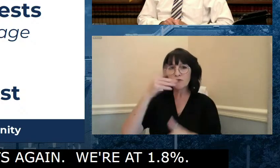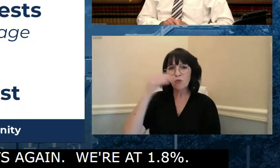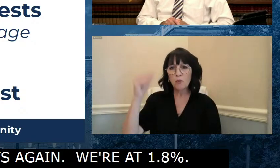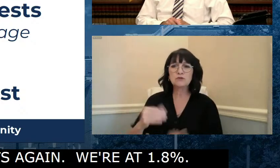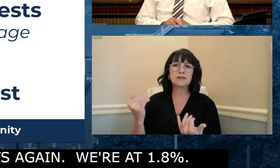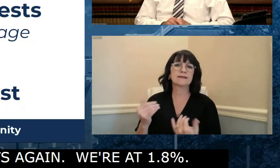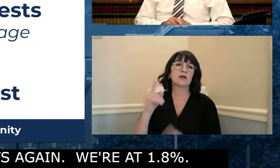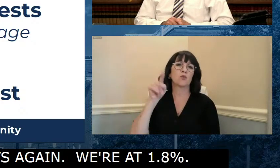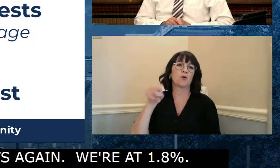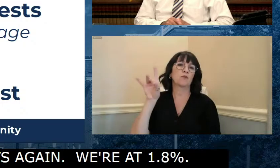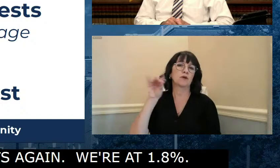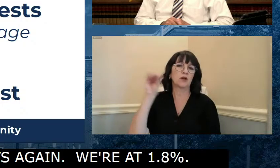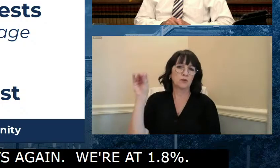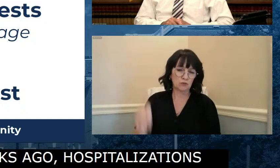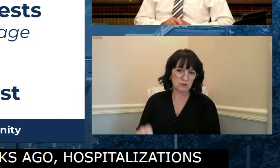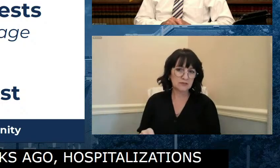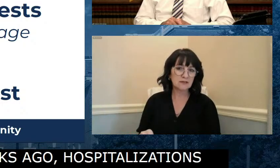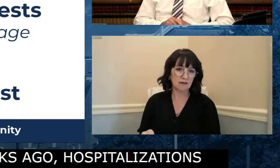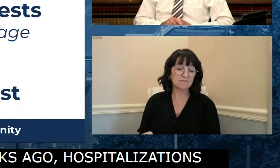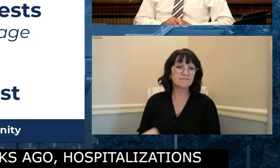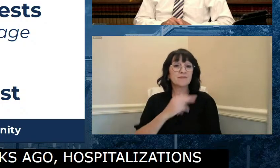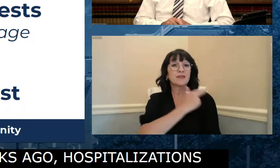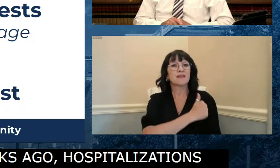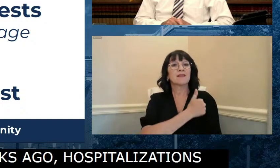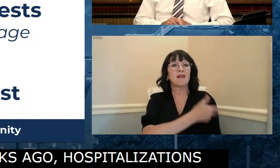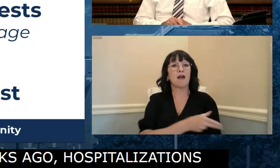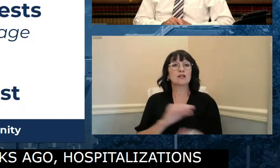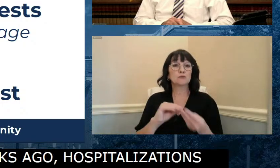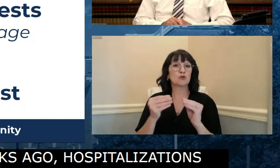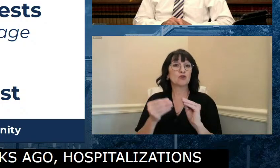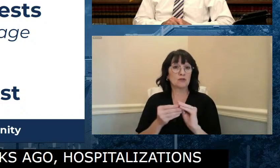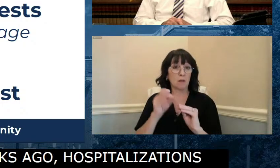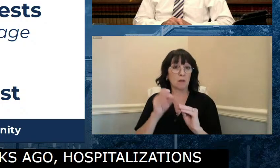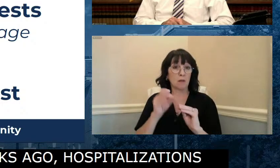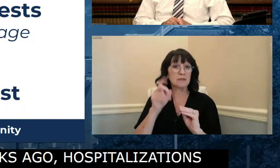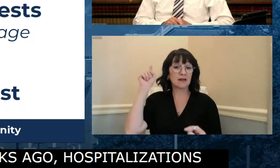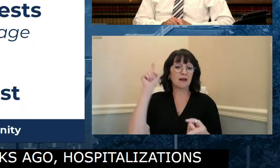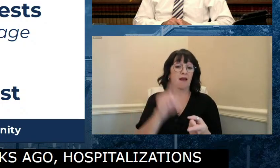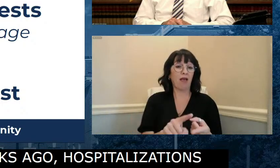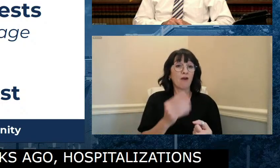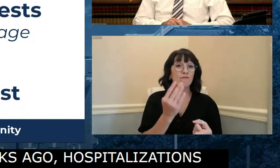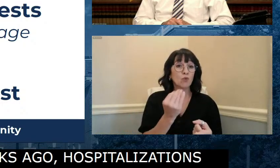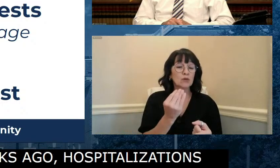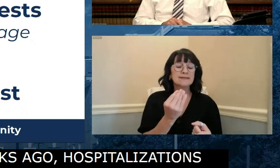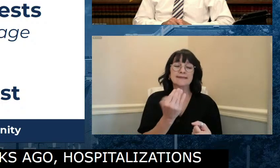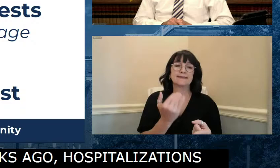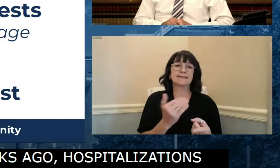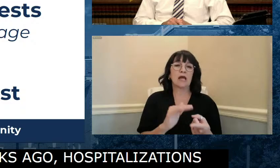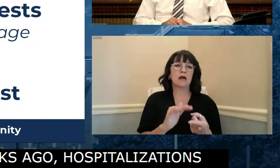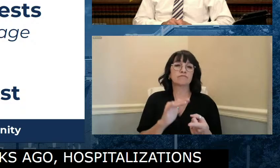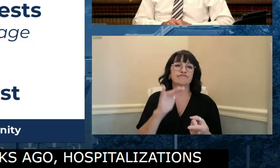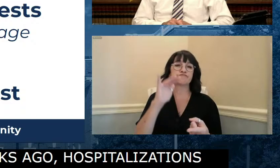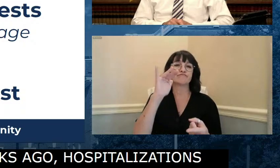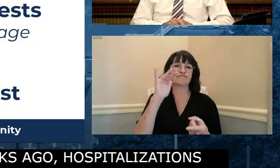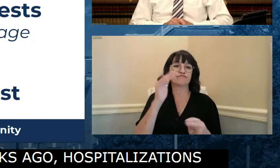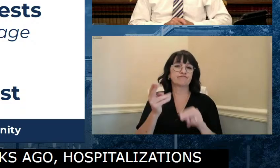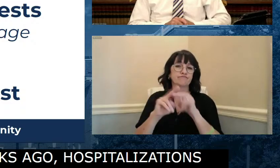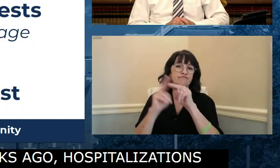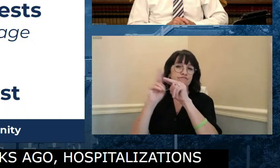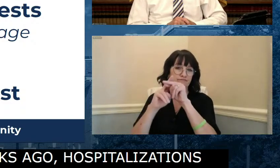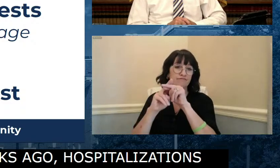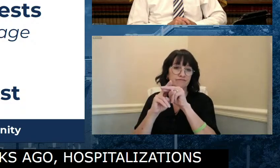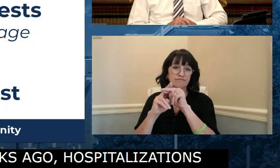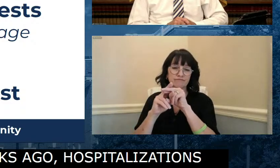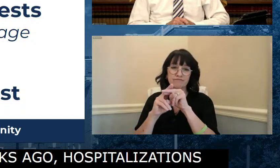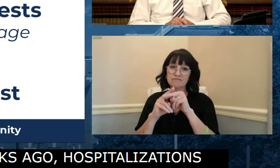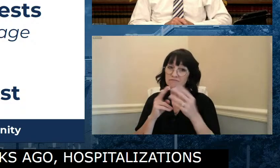Hospitalizations reached a low of 14, and we're bouncing around 30 now. And sadly,